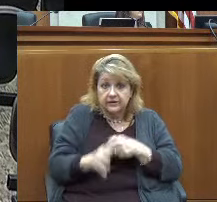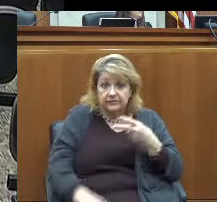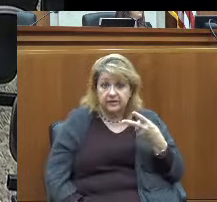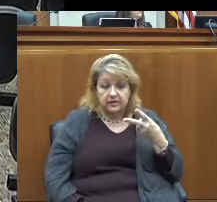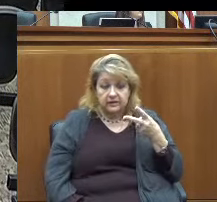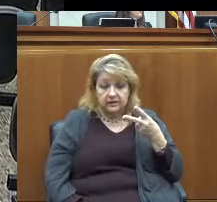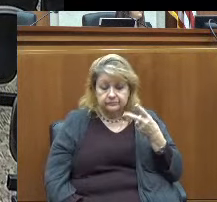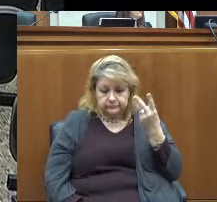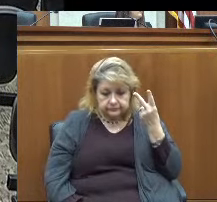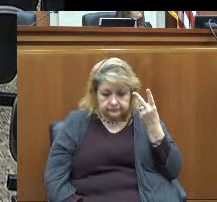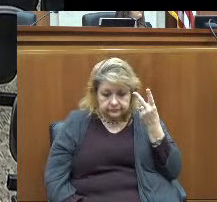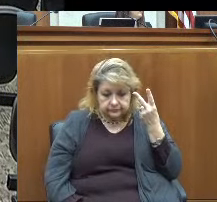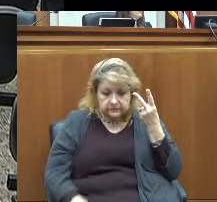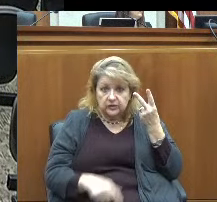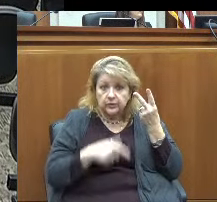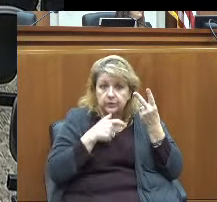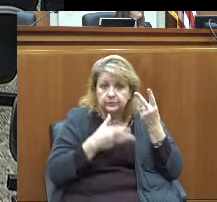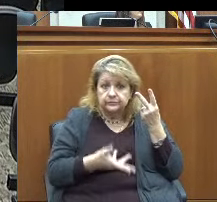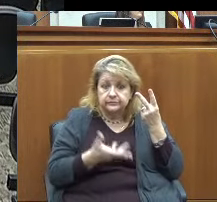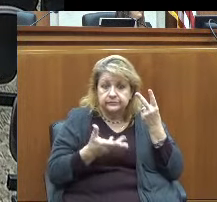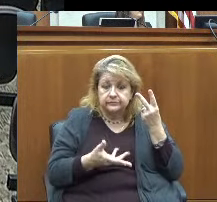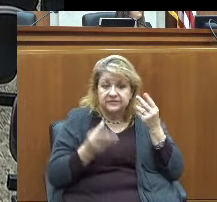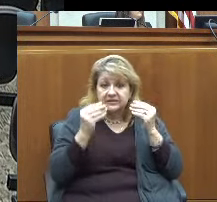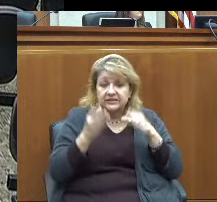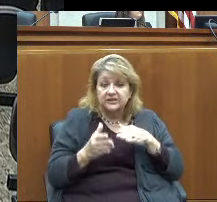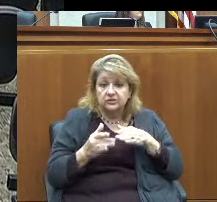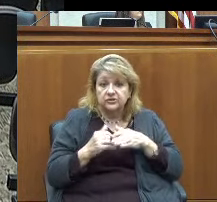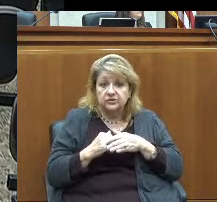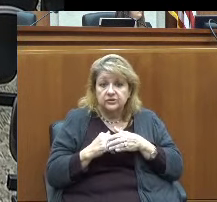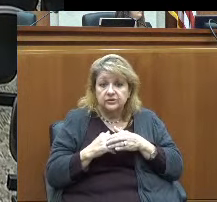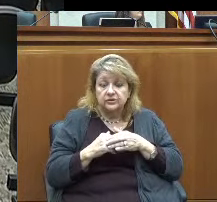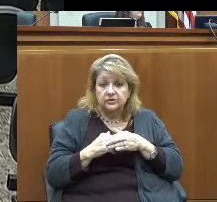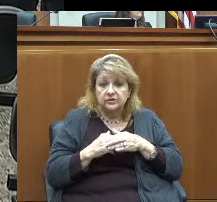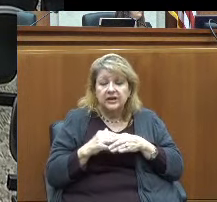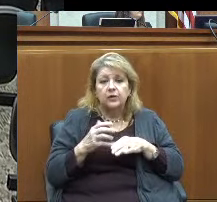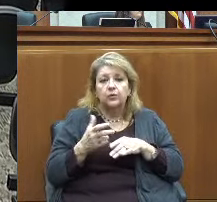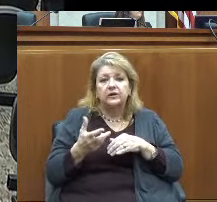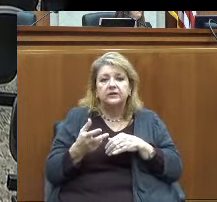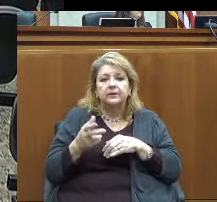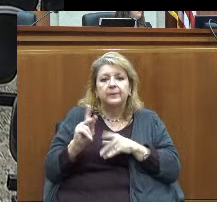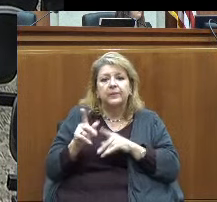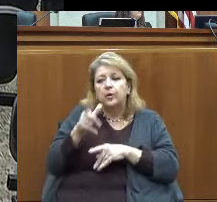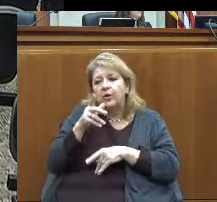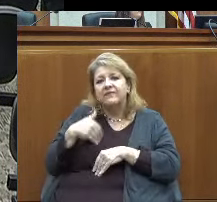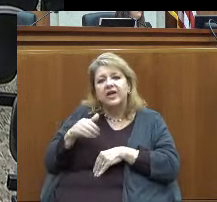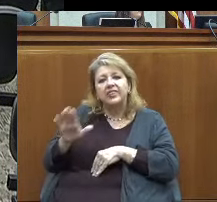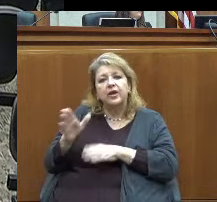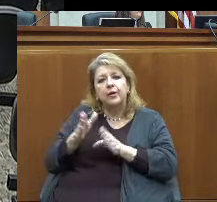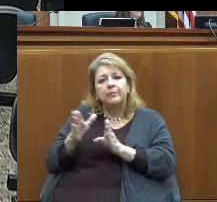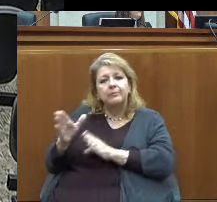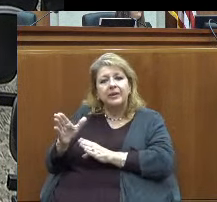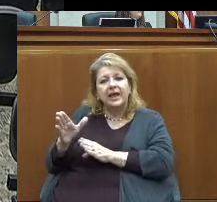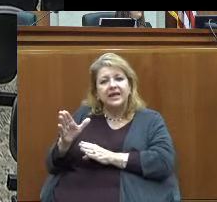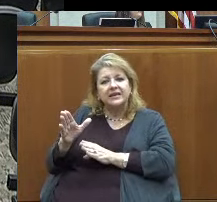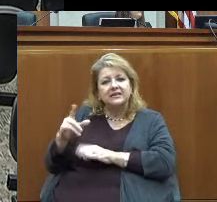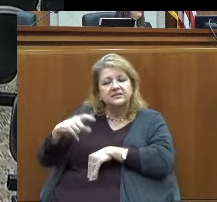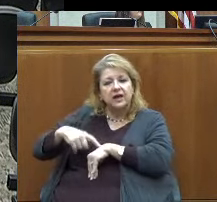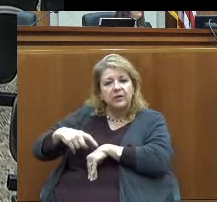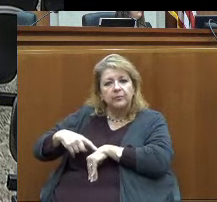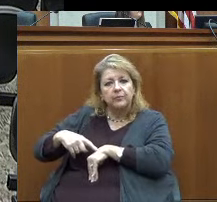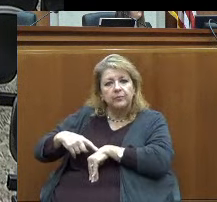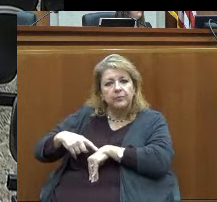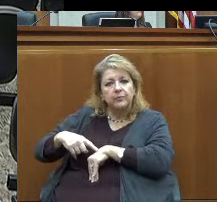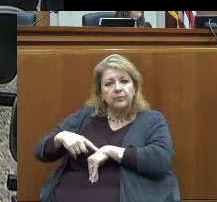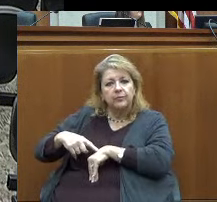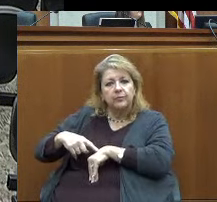you've got teachers that they take away the planning period so that they've got to go fill gaps where you don't have enough